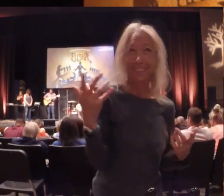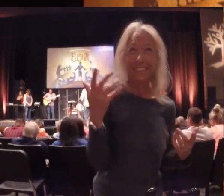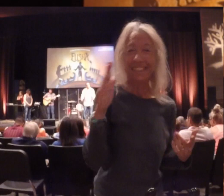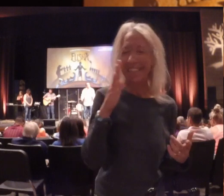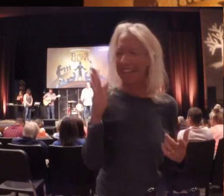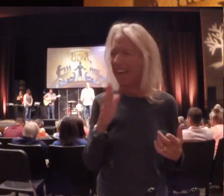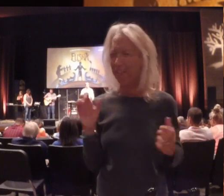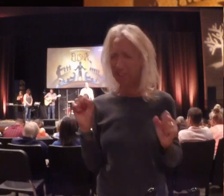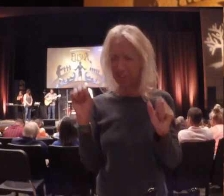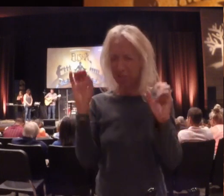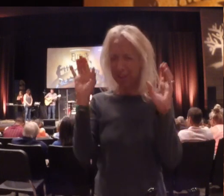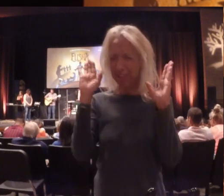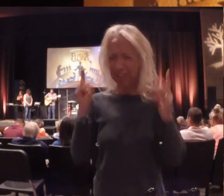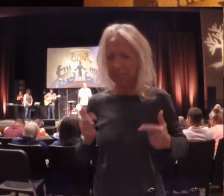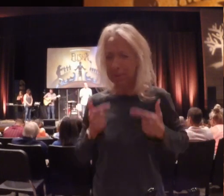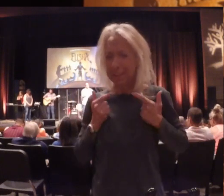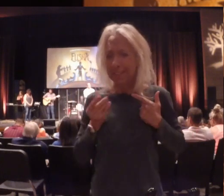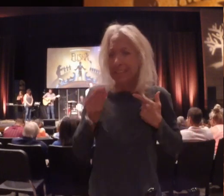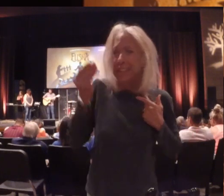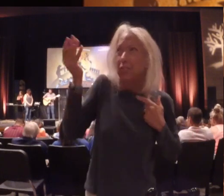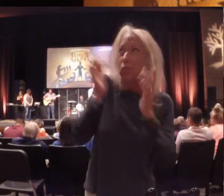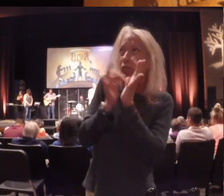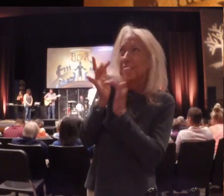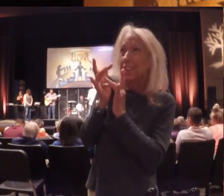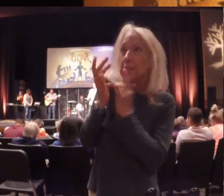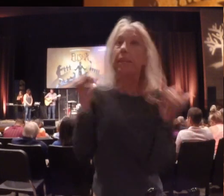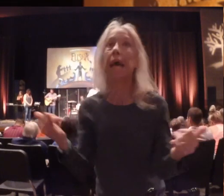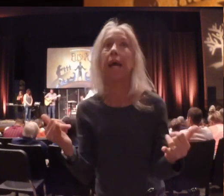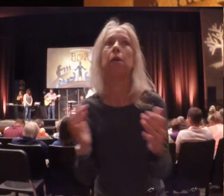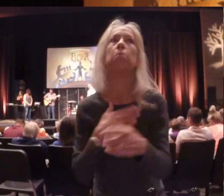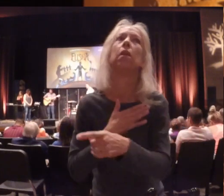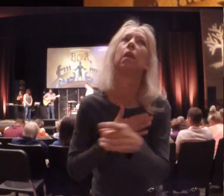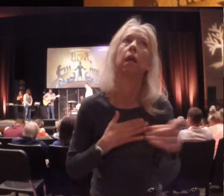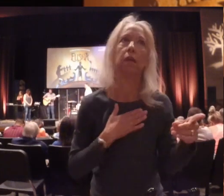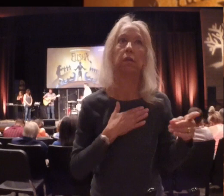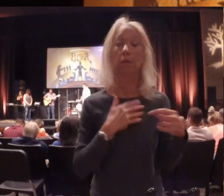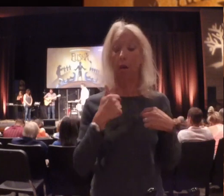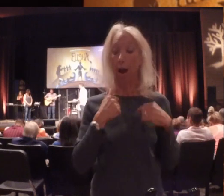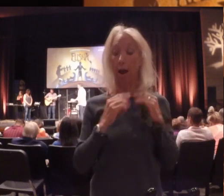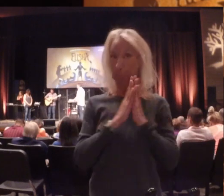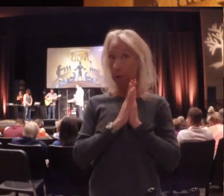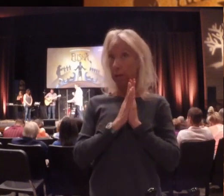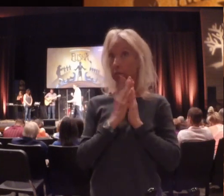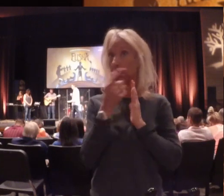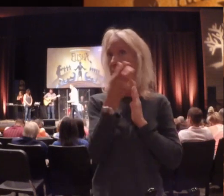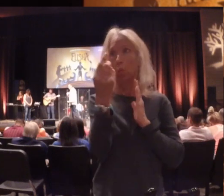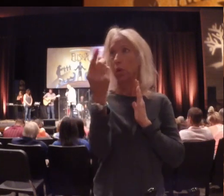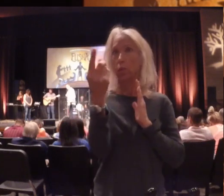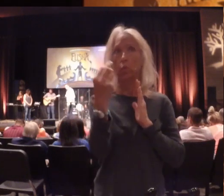in Jesus, you haven't surrendered to him, I want to plead with you to do that today. So I'm going to say this